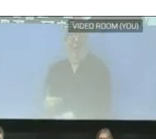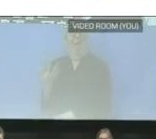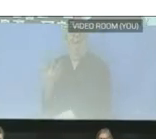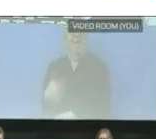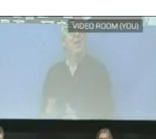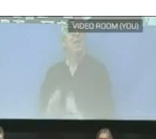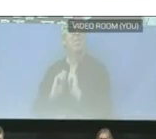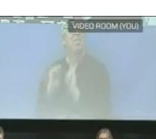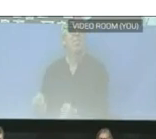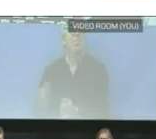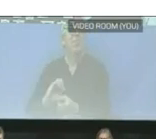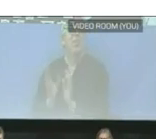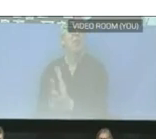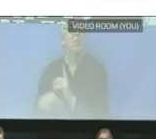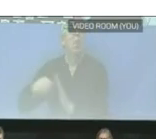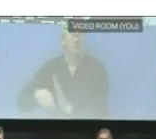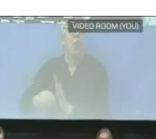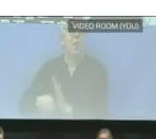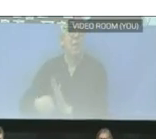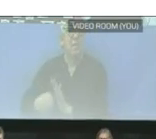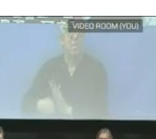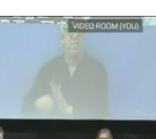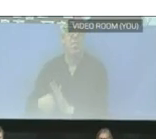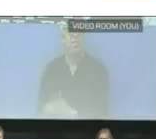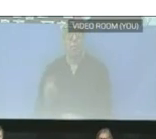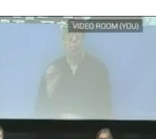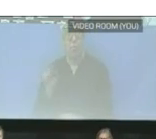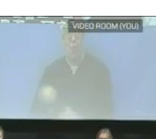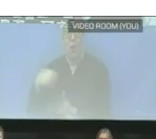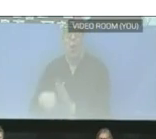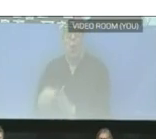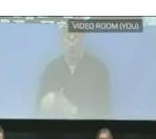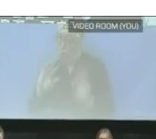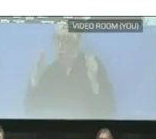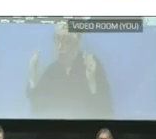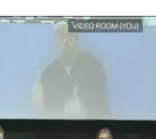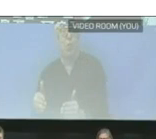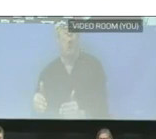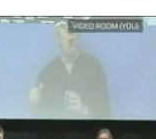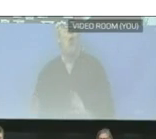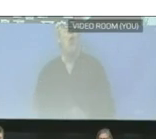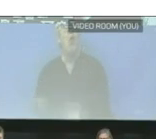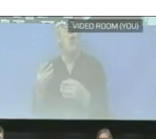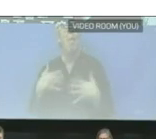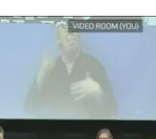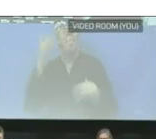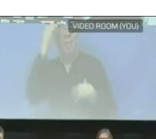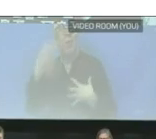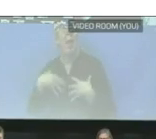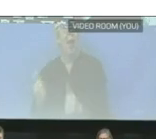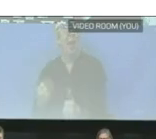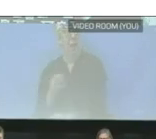that had in focus youth mental health. So we also hope for